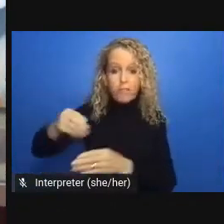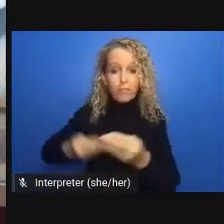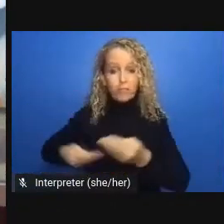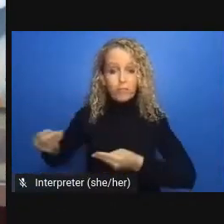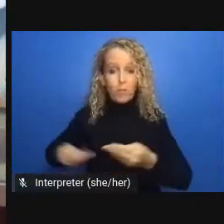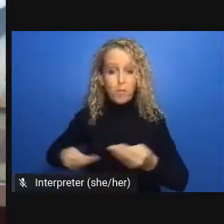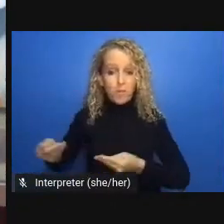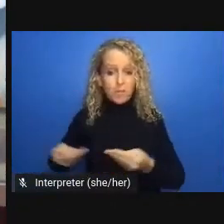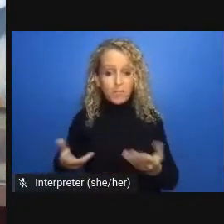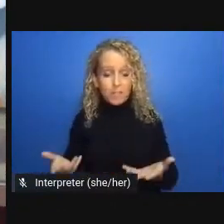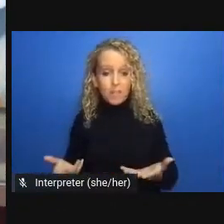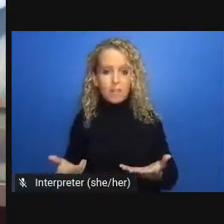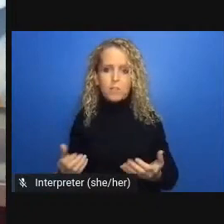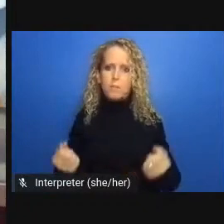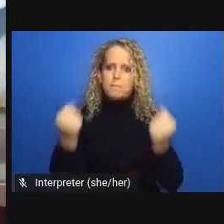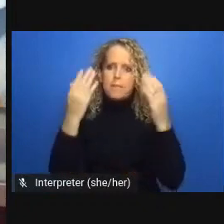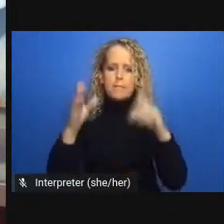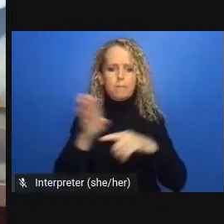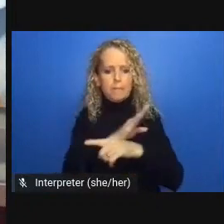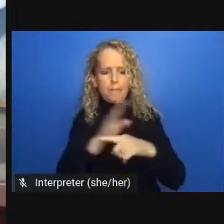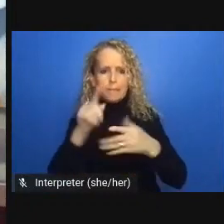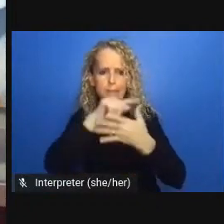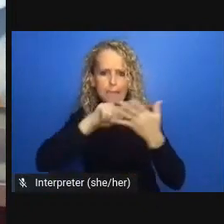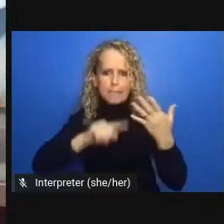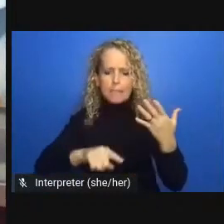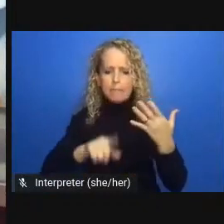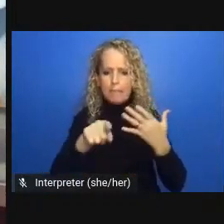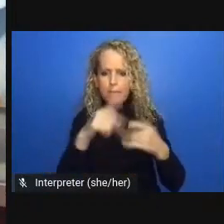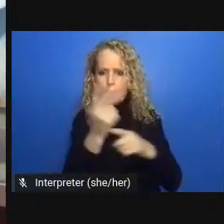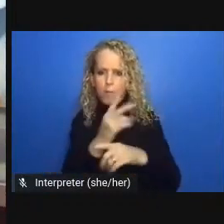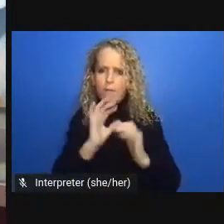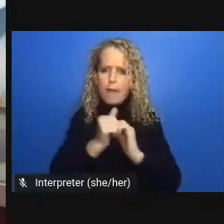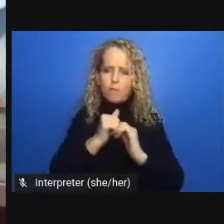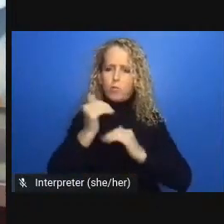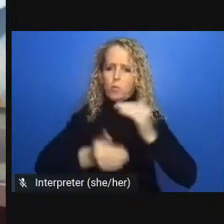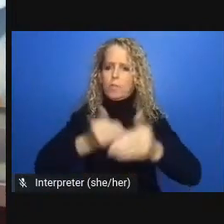got made from a business perspective. But I don't think that we can also,